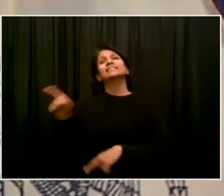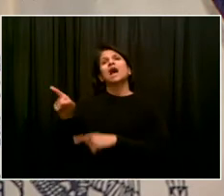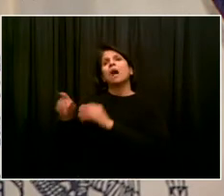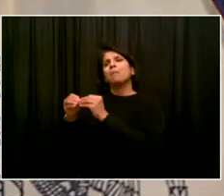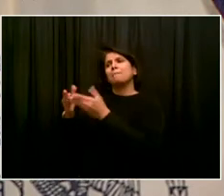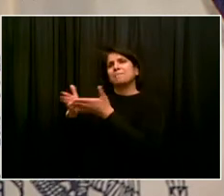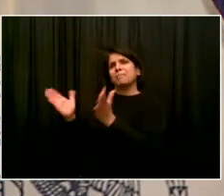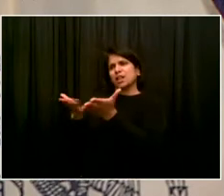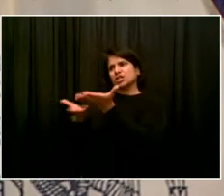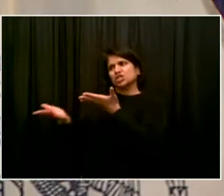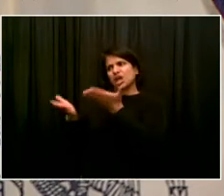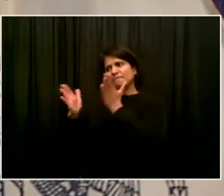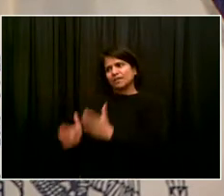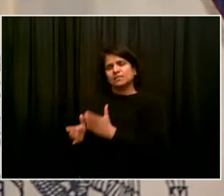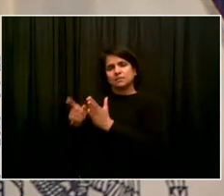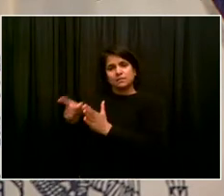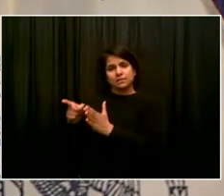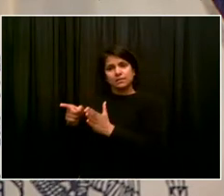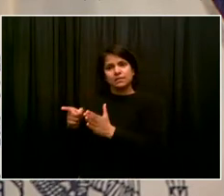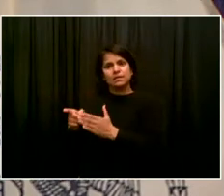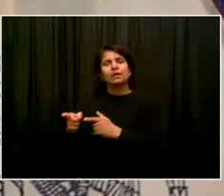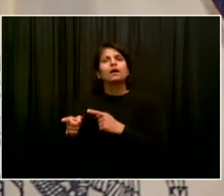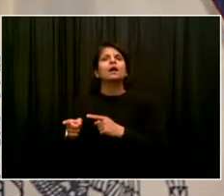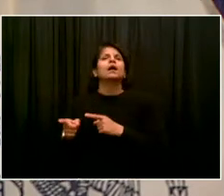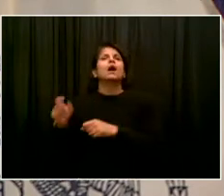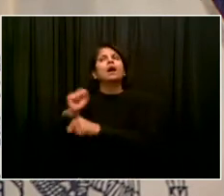beyond what we see almost anywhere else.